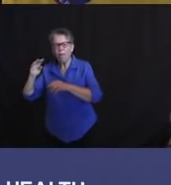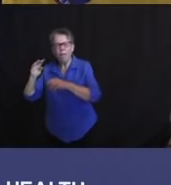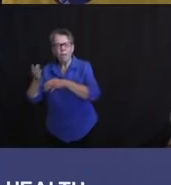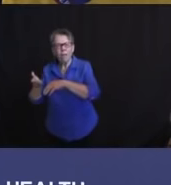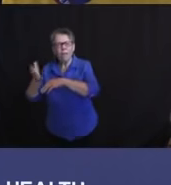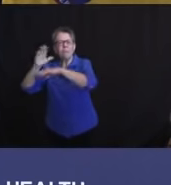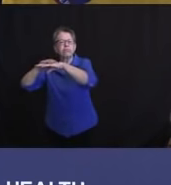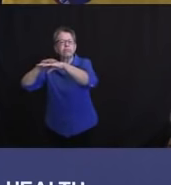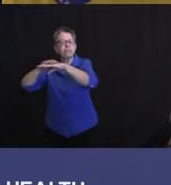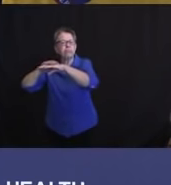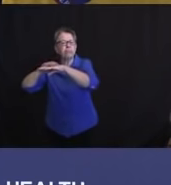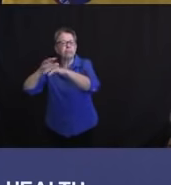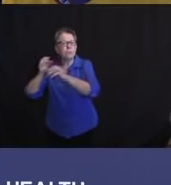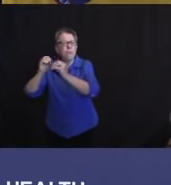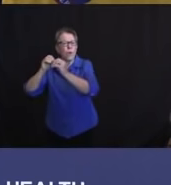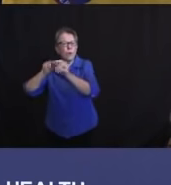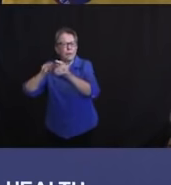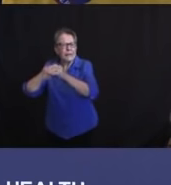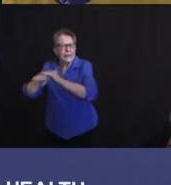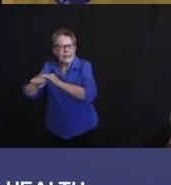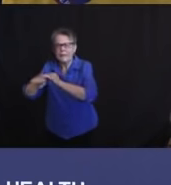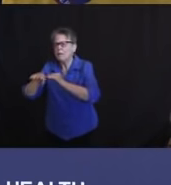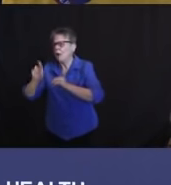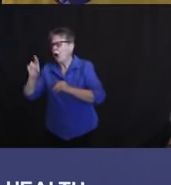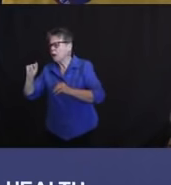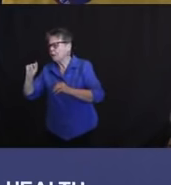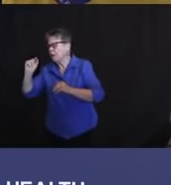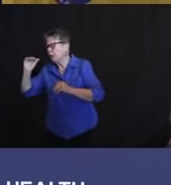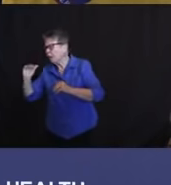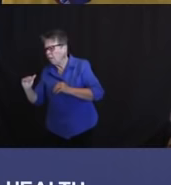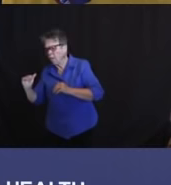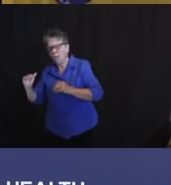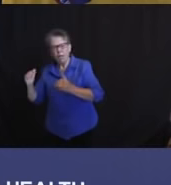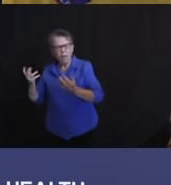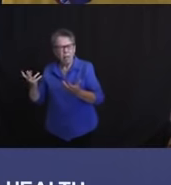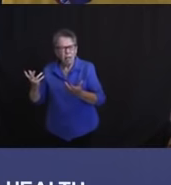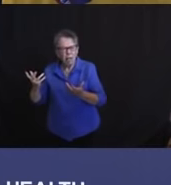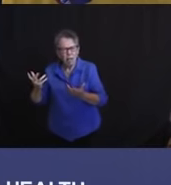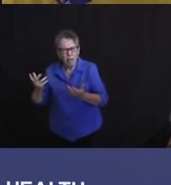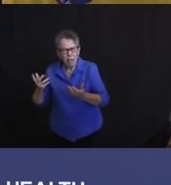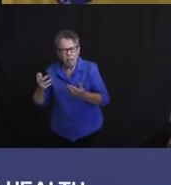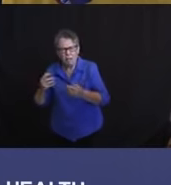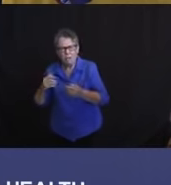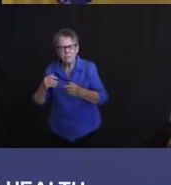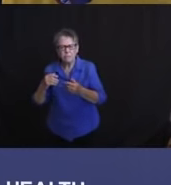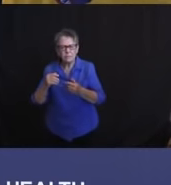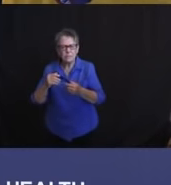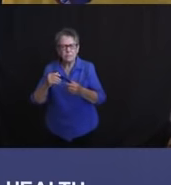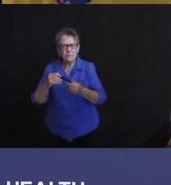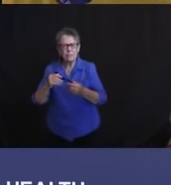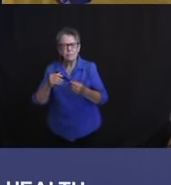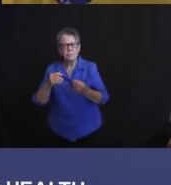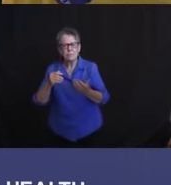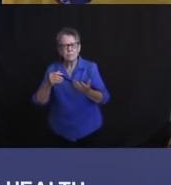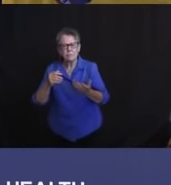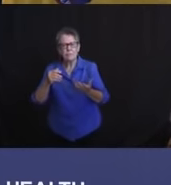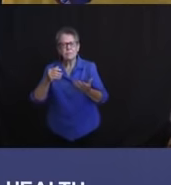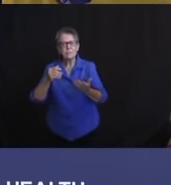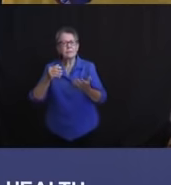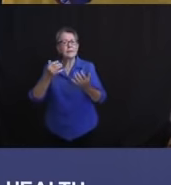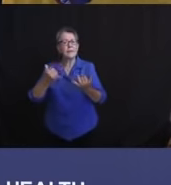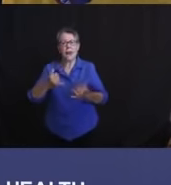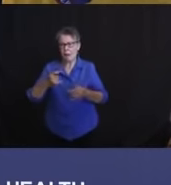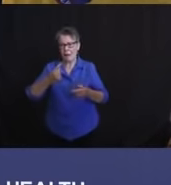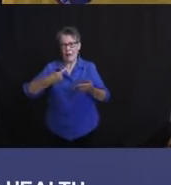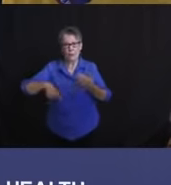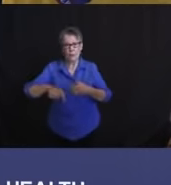summer school or camp on Monday? And is there evidence that shows there's been no community spread at all from people going to the beach